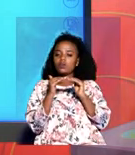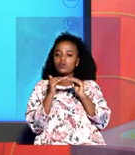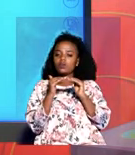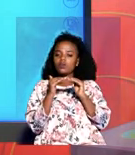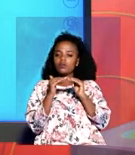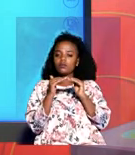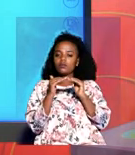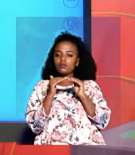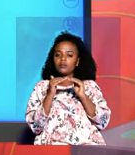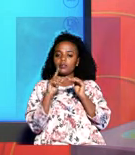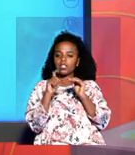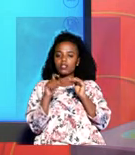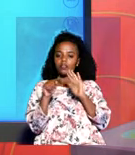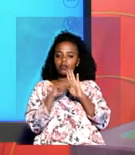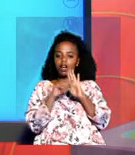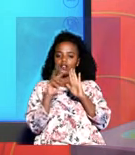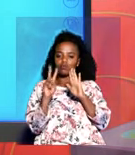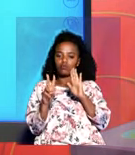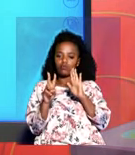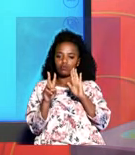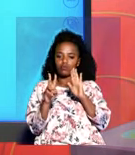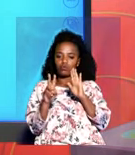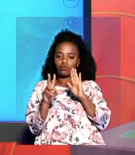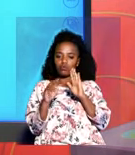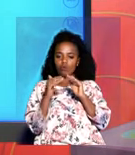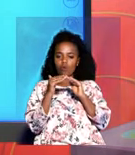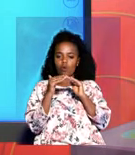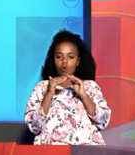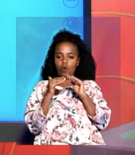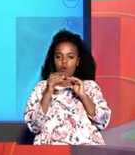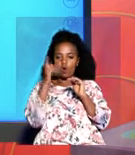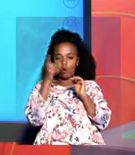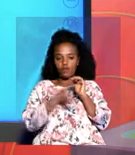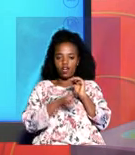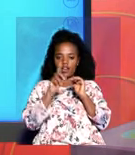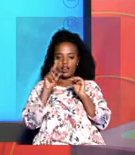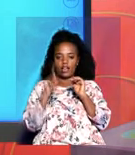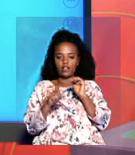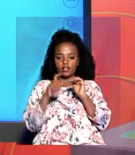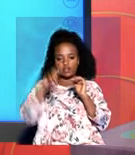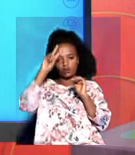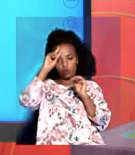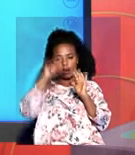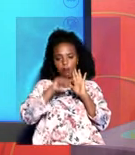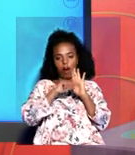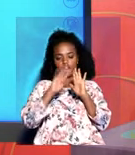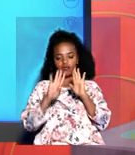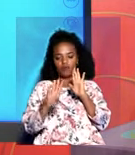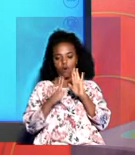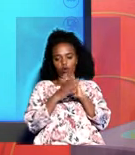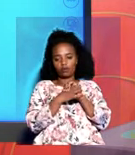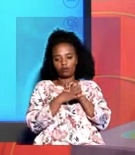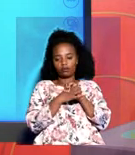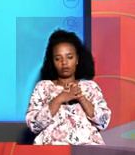is equal to x minus 2 over x squared minus 4.